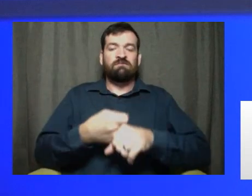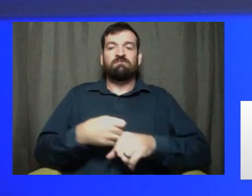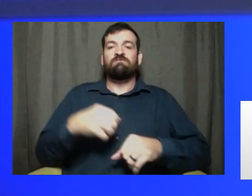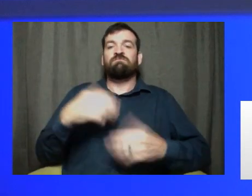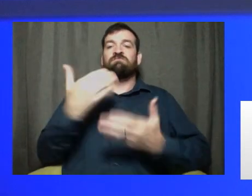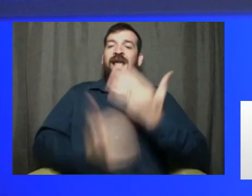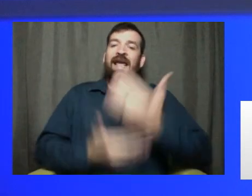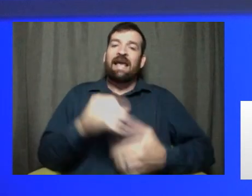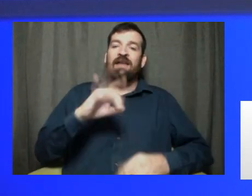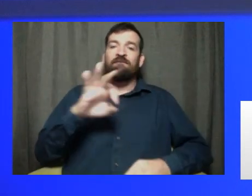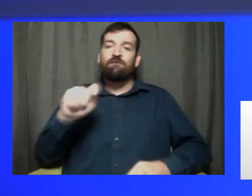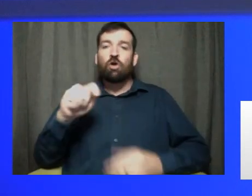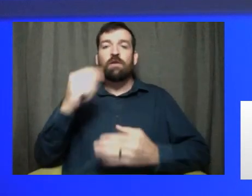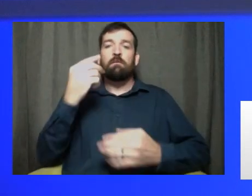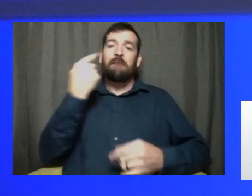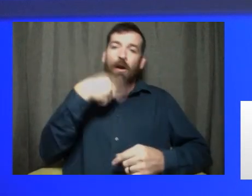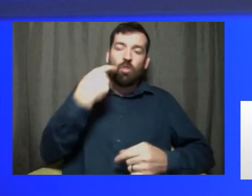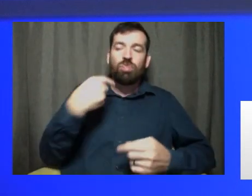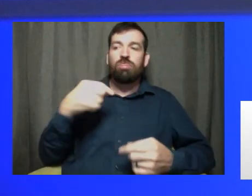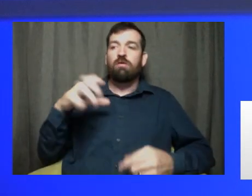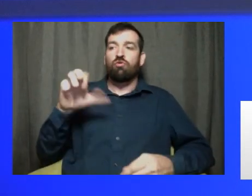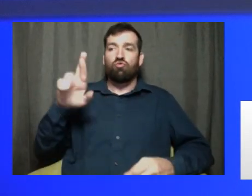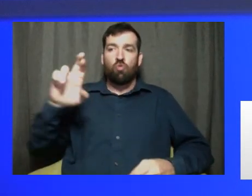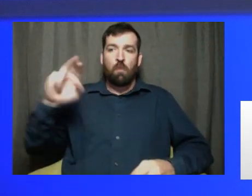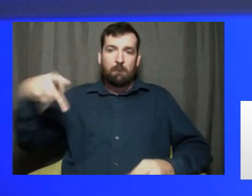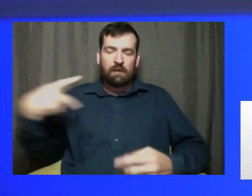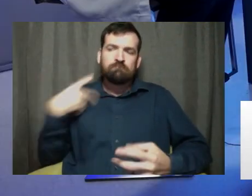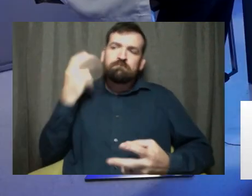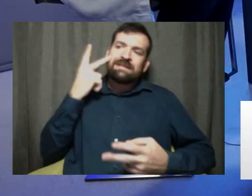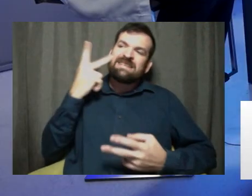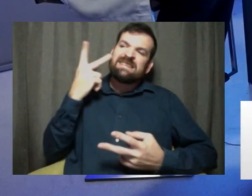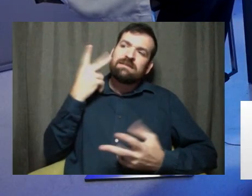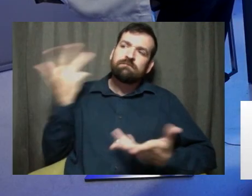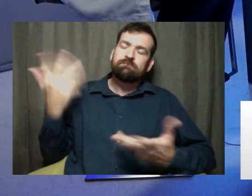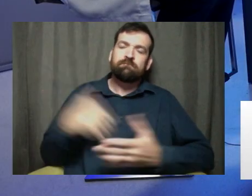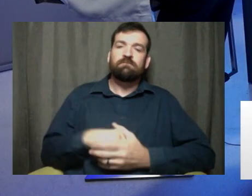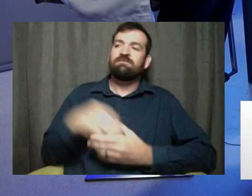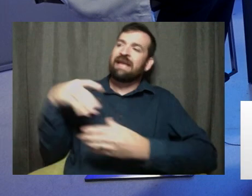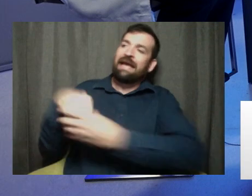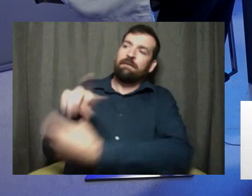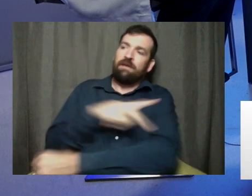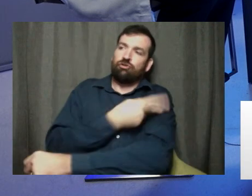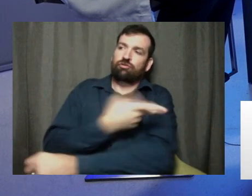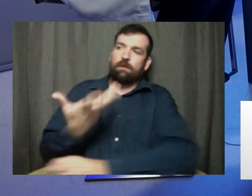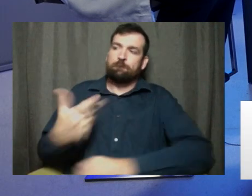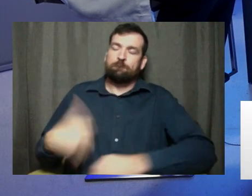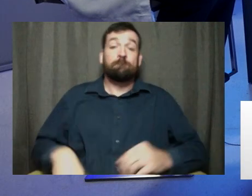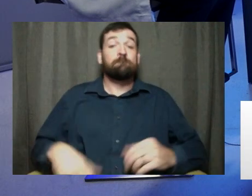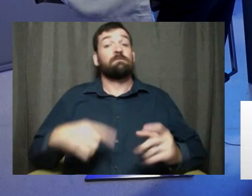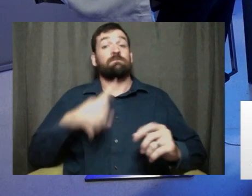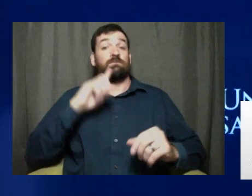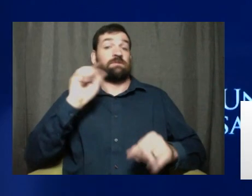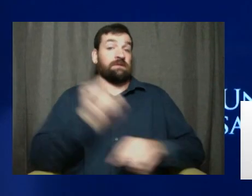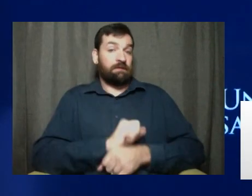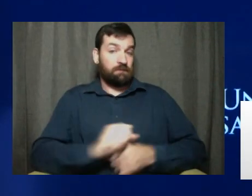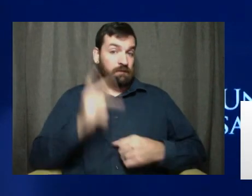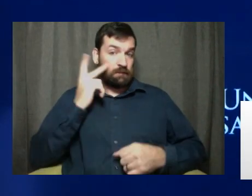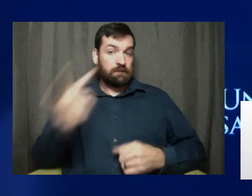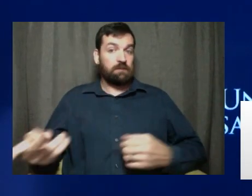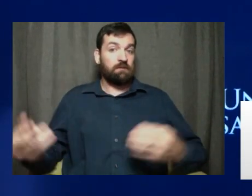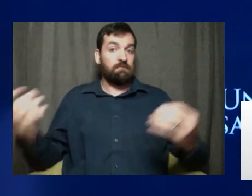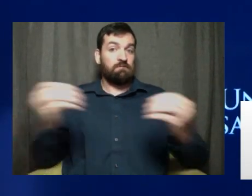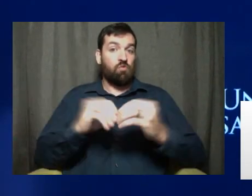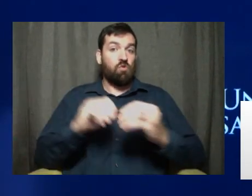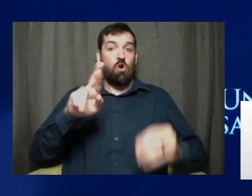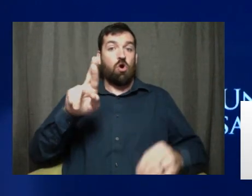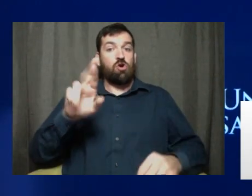croup, that sort of thing on the outpatient side. Dr. Lewis, what have you been seeing in the hospital? So we've definitely been seeing more RSV than's